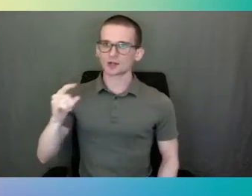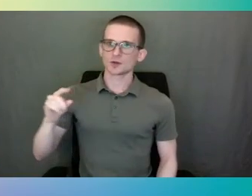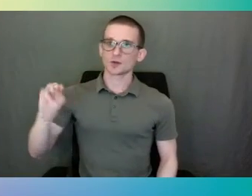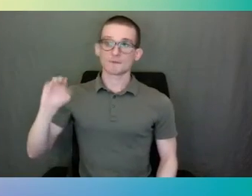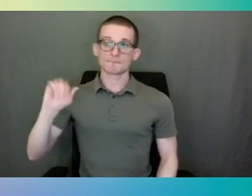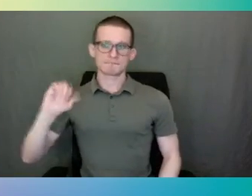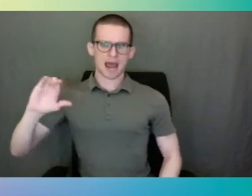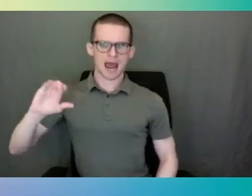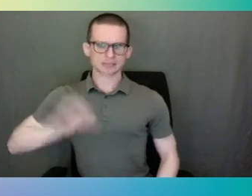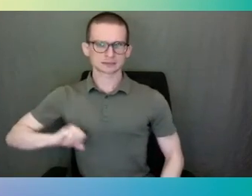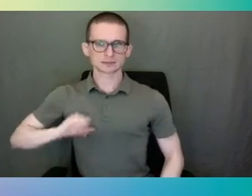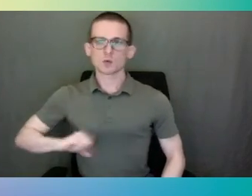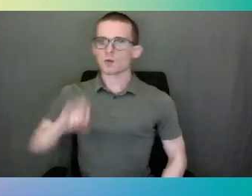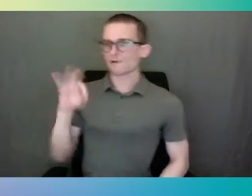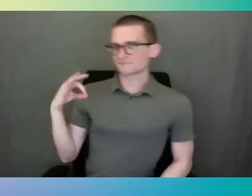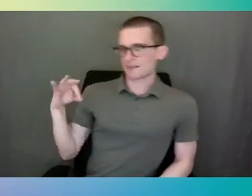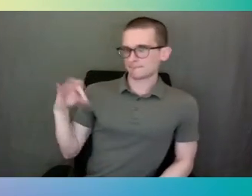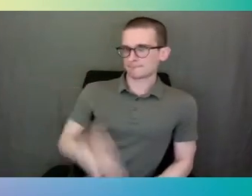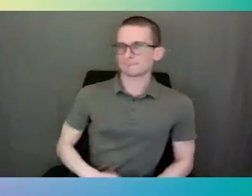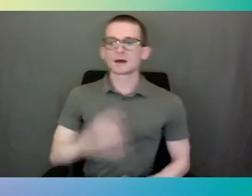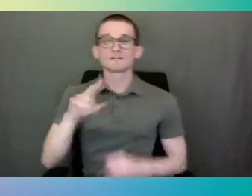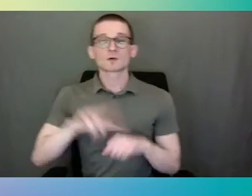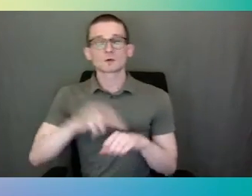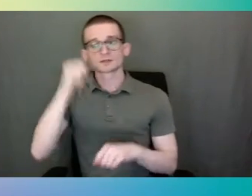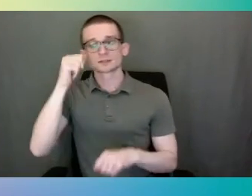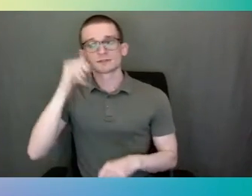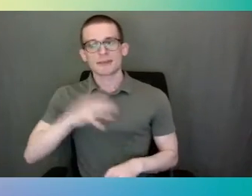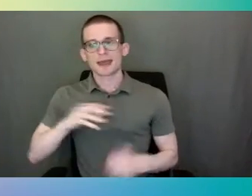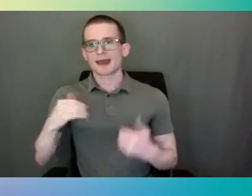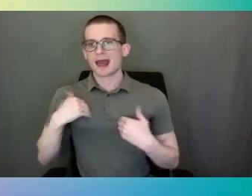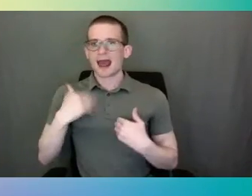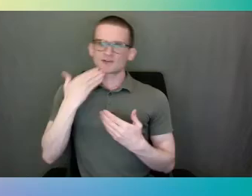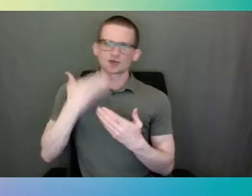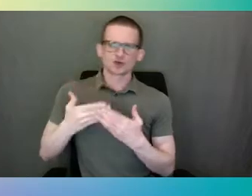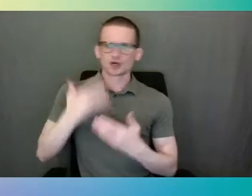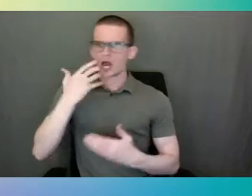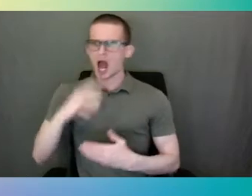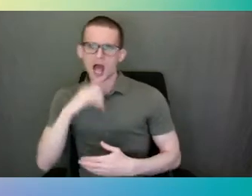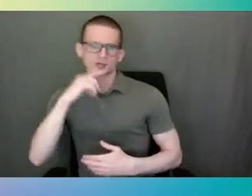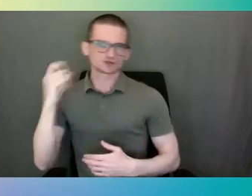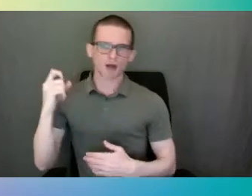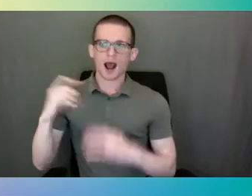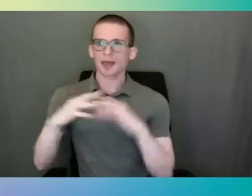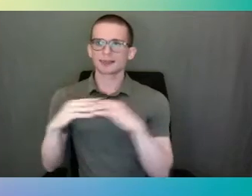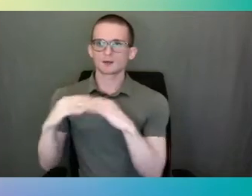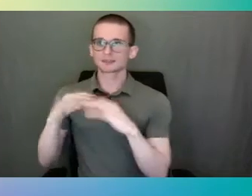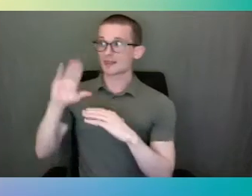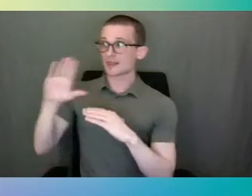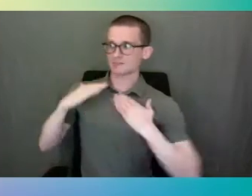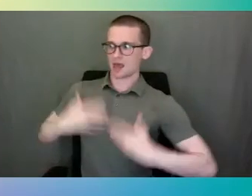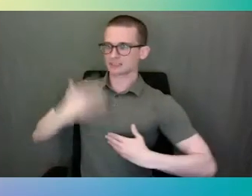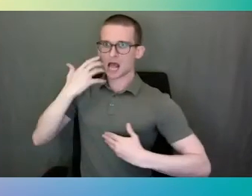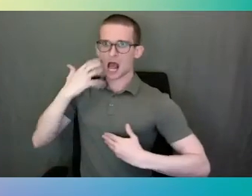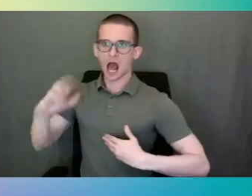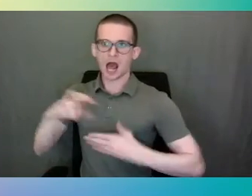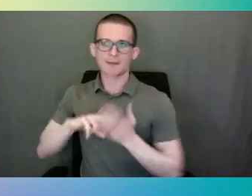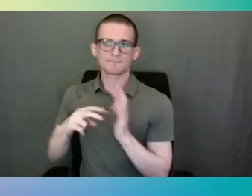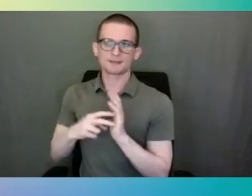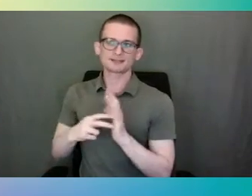men had the good hot and dry liquids, and because their bodies were hot, their stuff had to hang on the